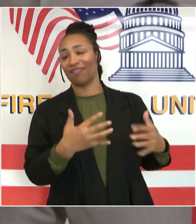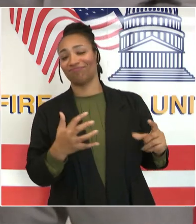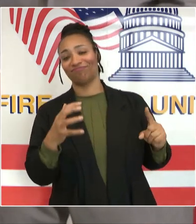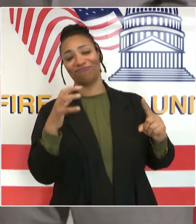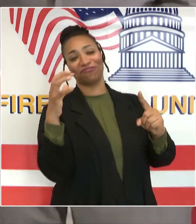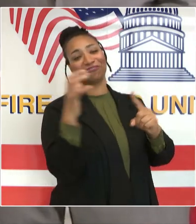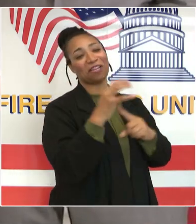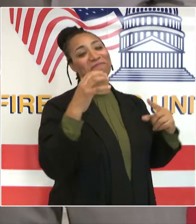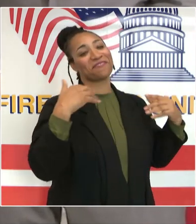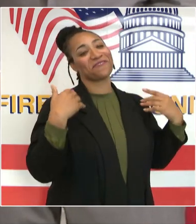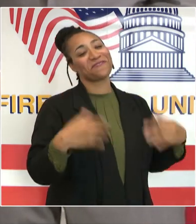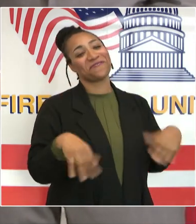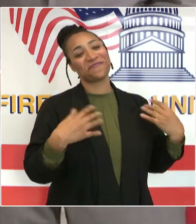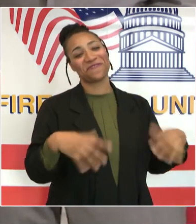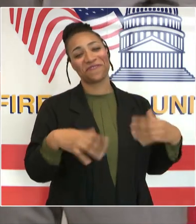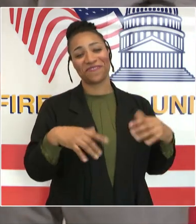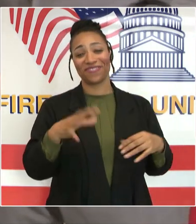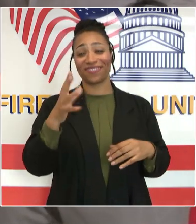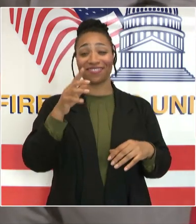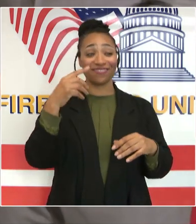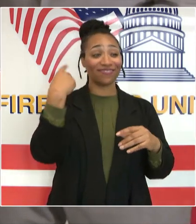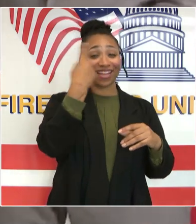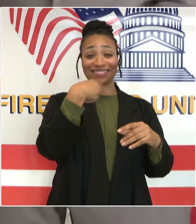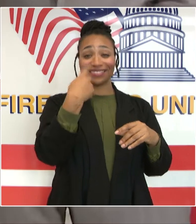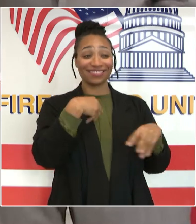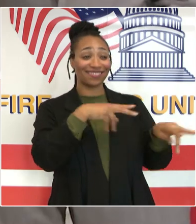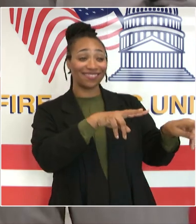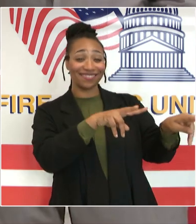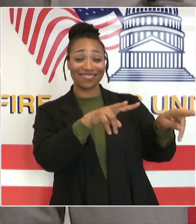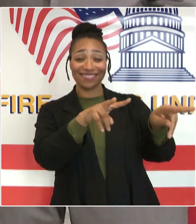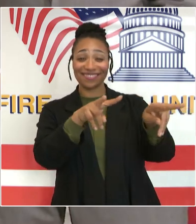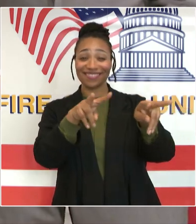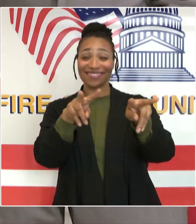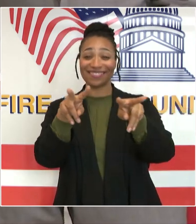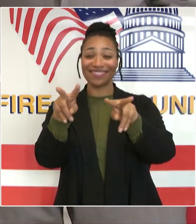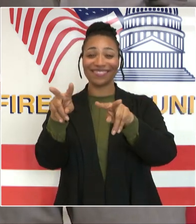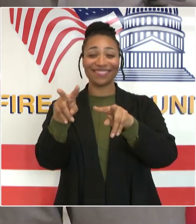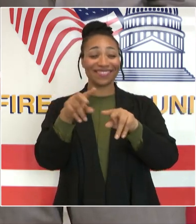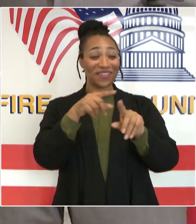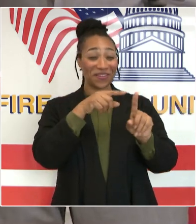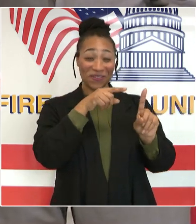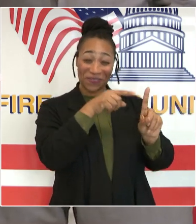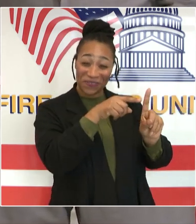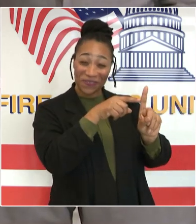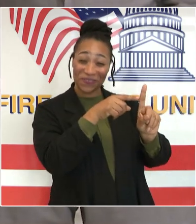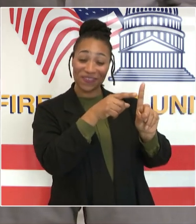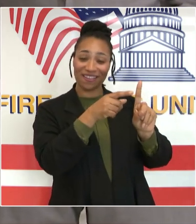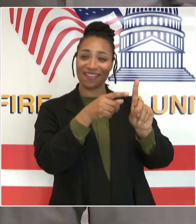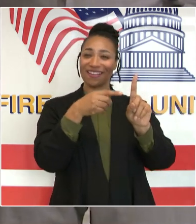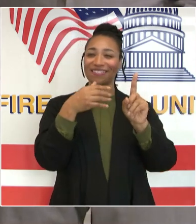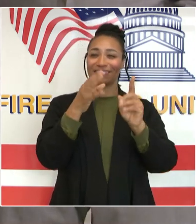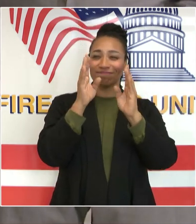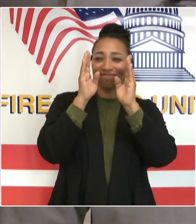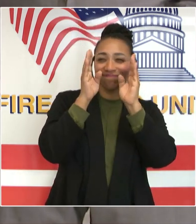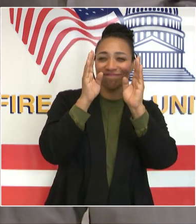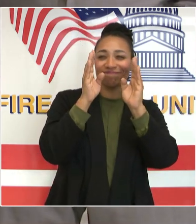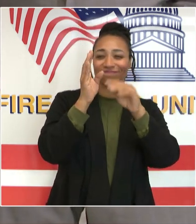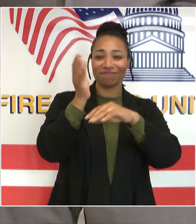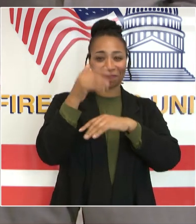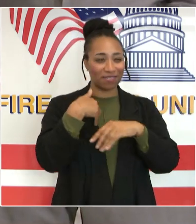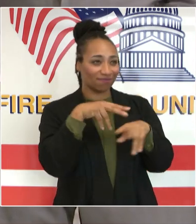everybody's faces while you were speaking, and you had their complete and total attention. They were listening to